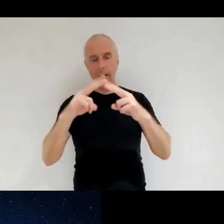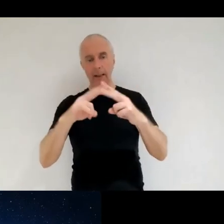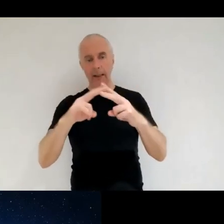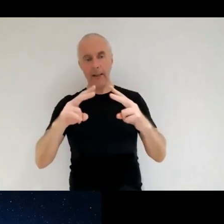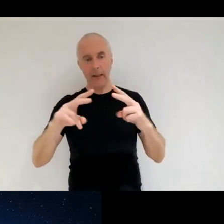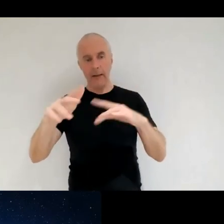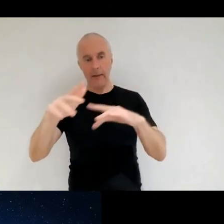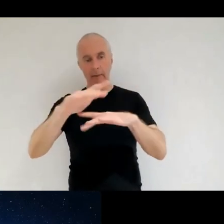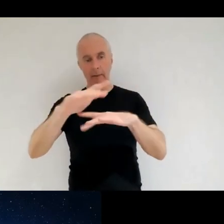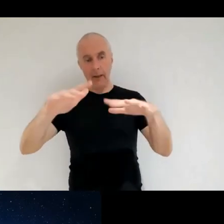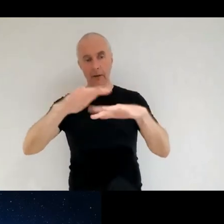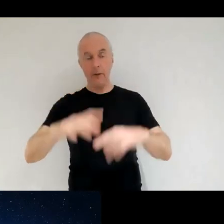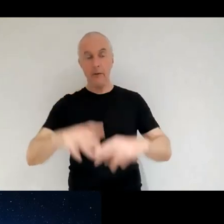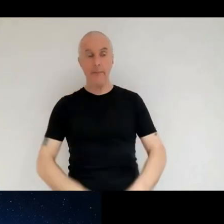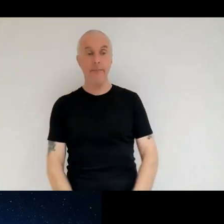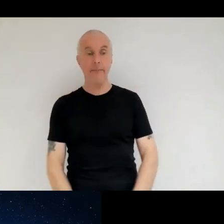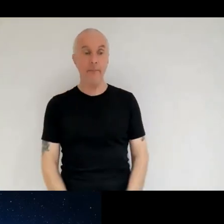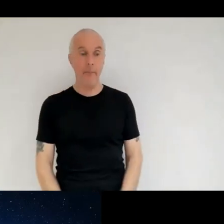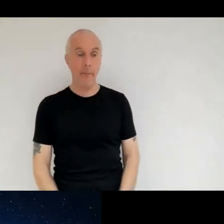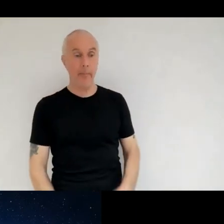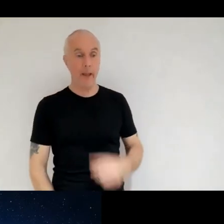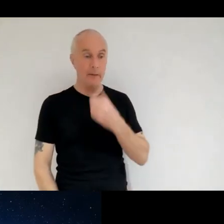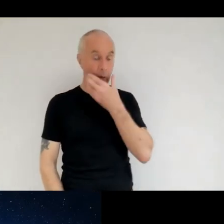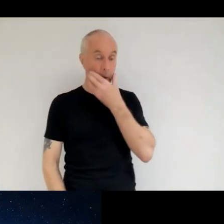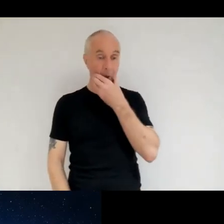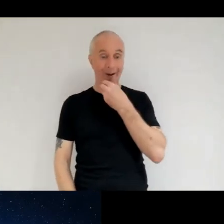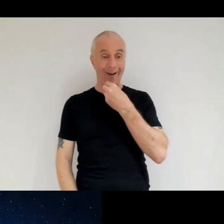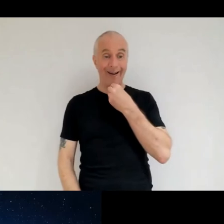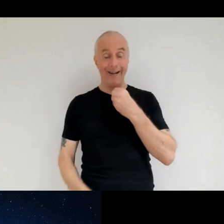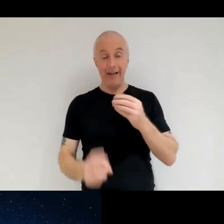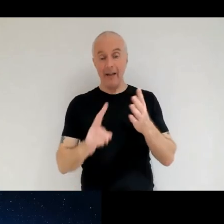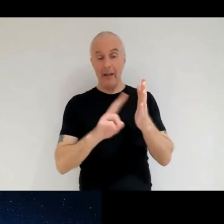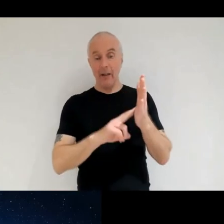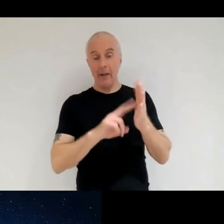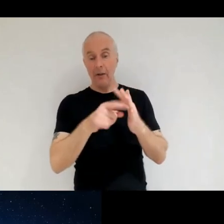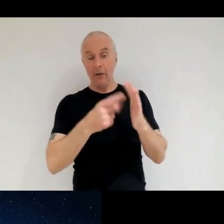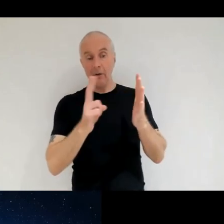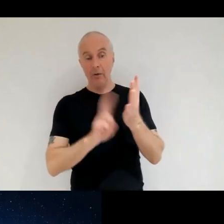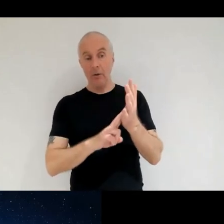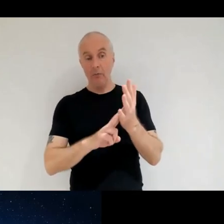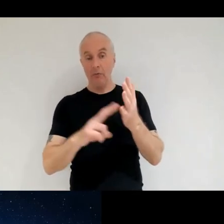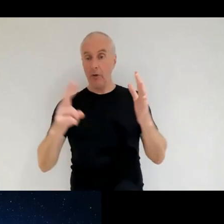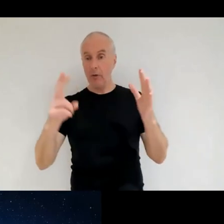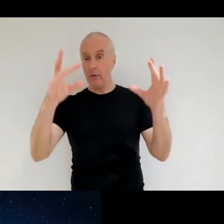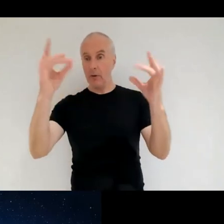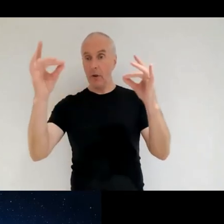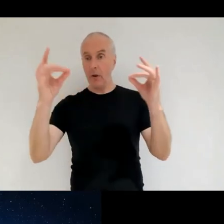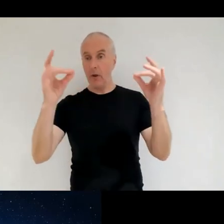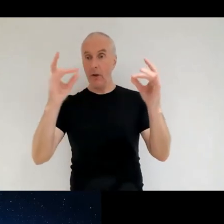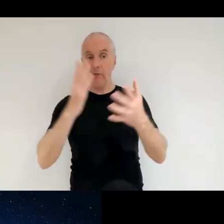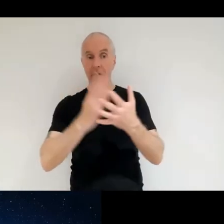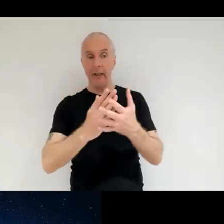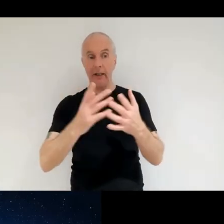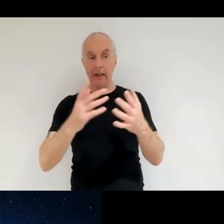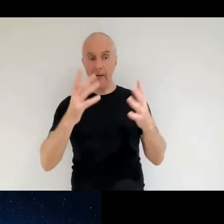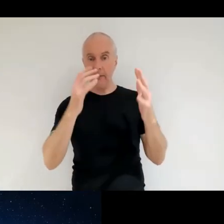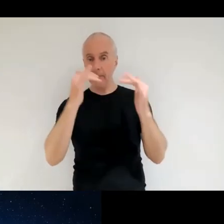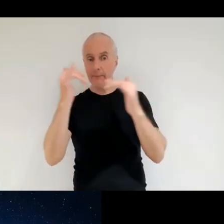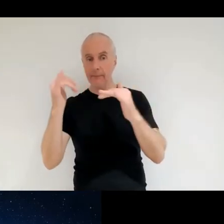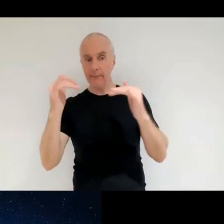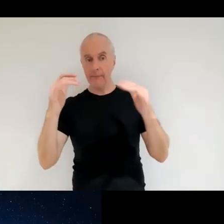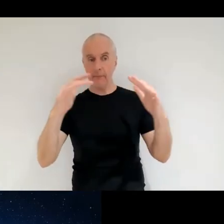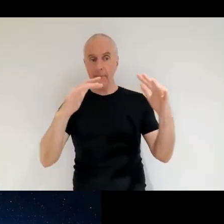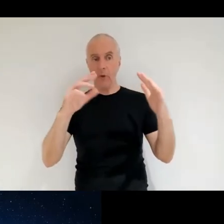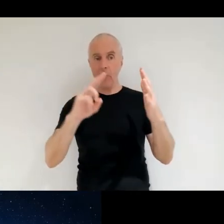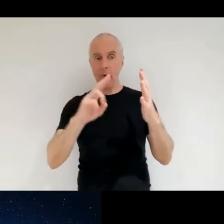objects? Yeah, so I mean, for neutron stars, right, there's measurements of whole ranges of magnetic